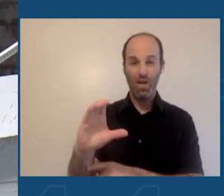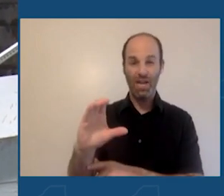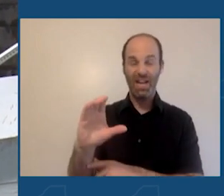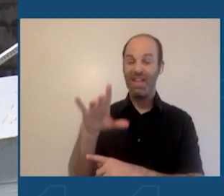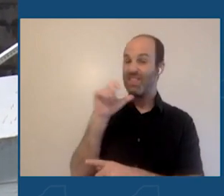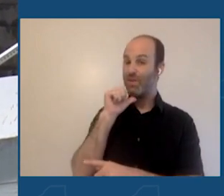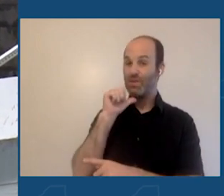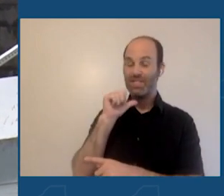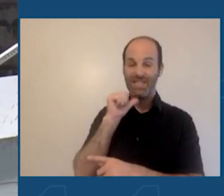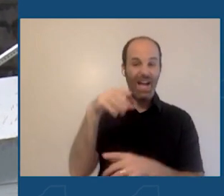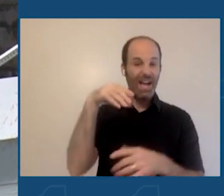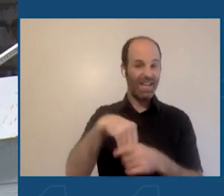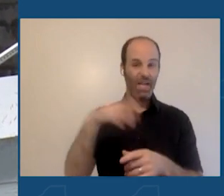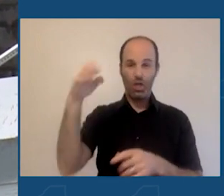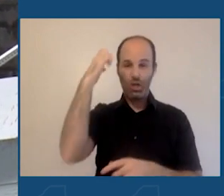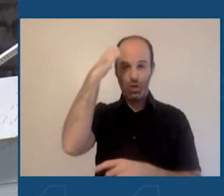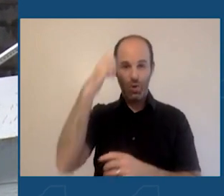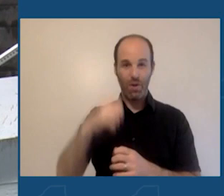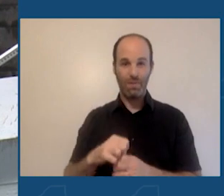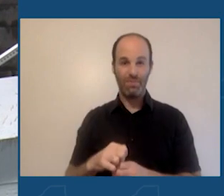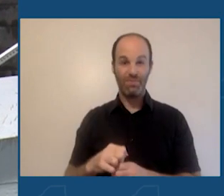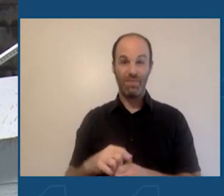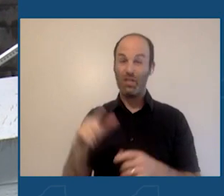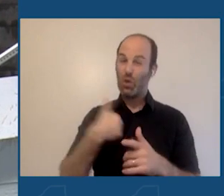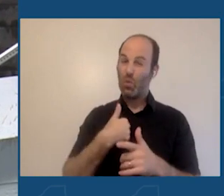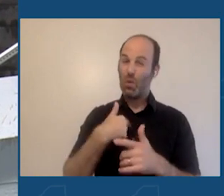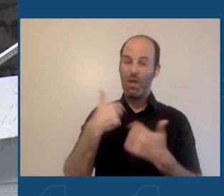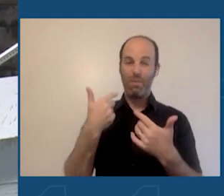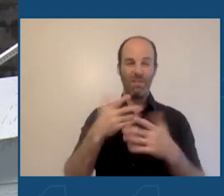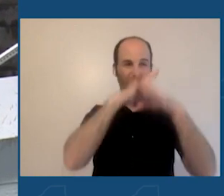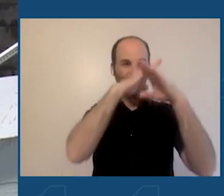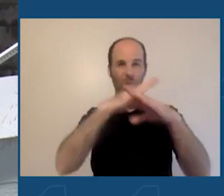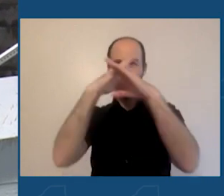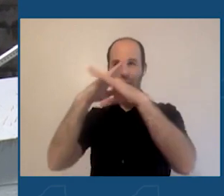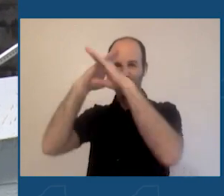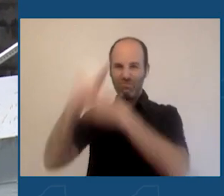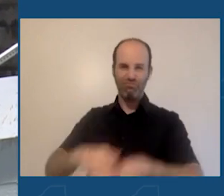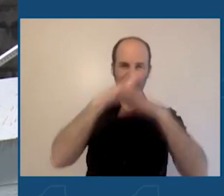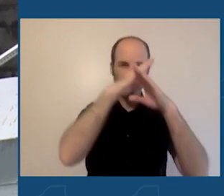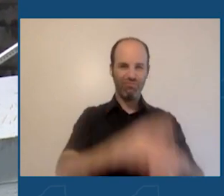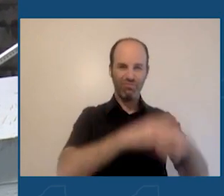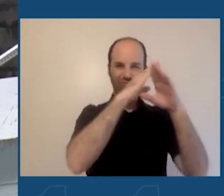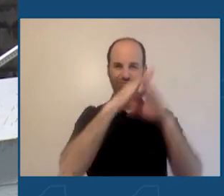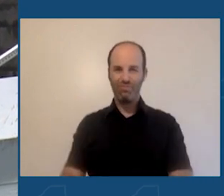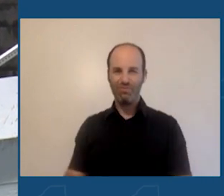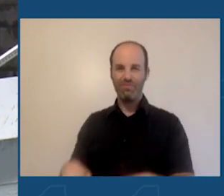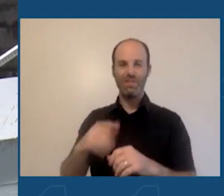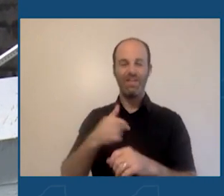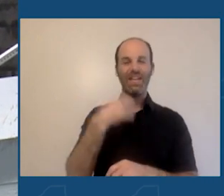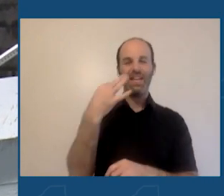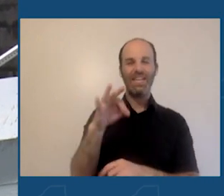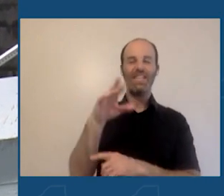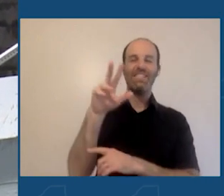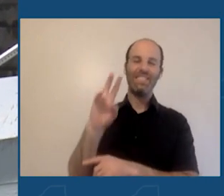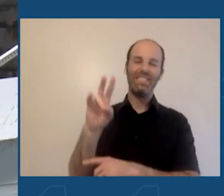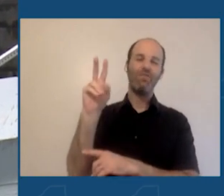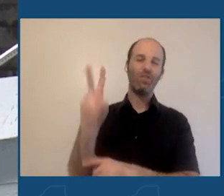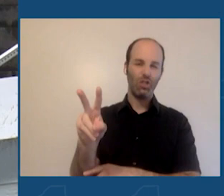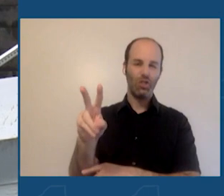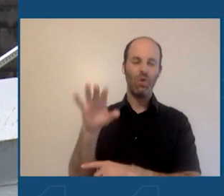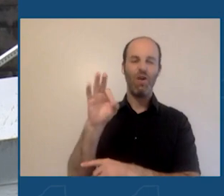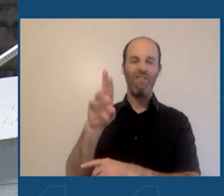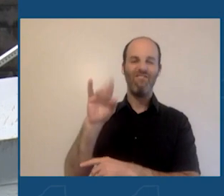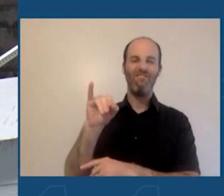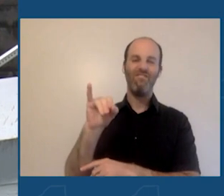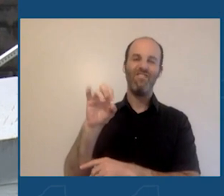So we've been breaking down barriers. Of course, the 1972 FISU World University Games were here in Lake